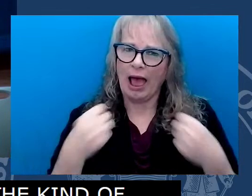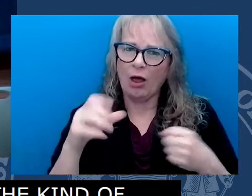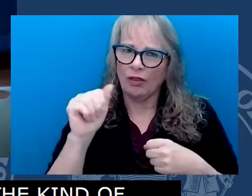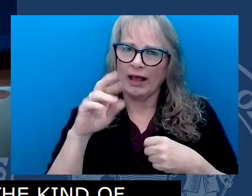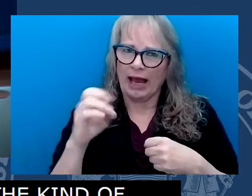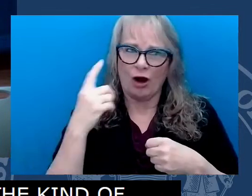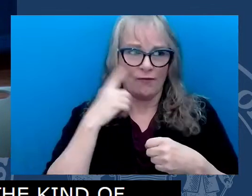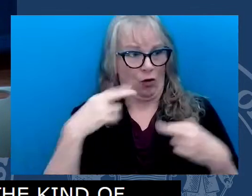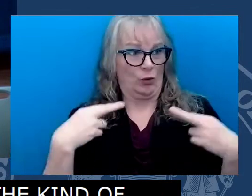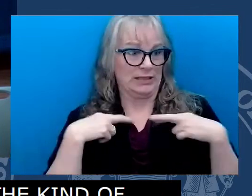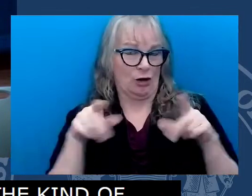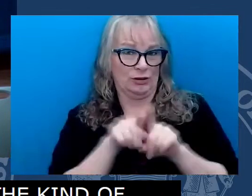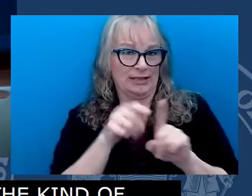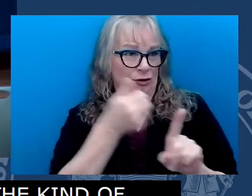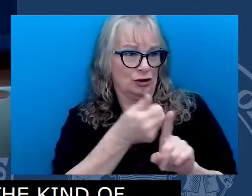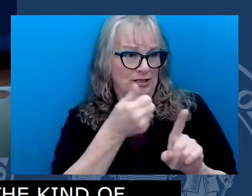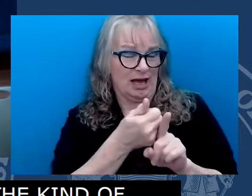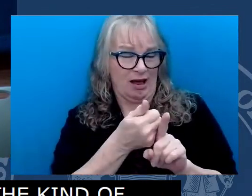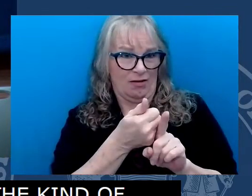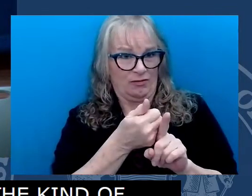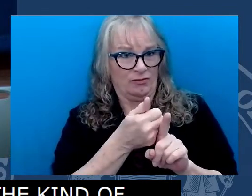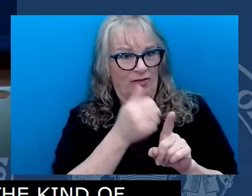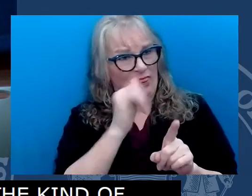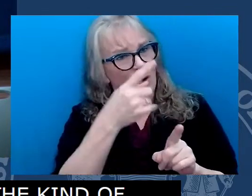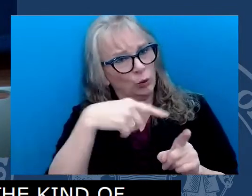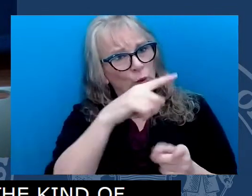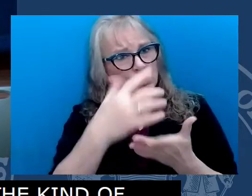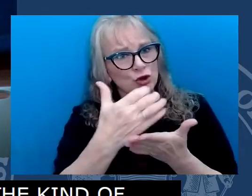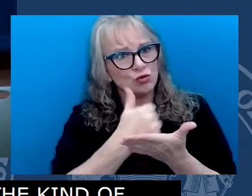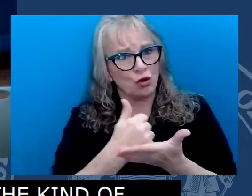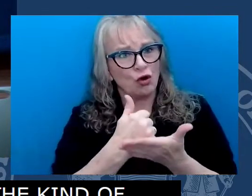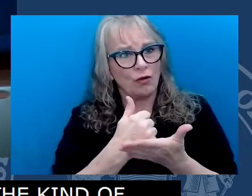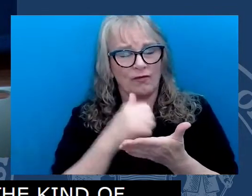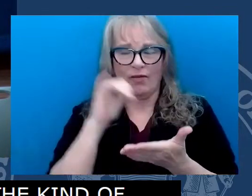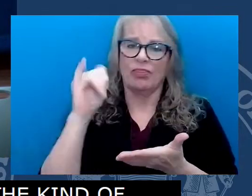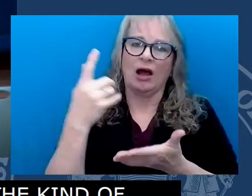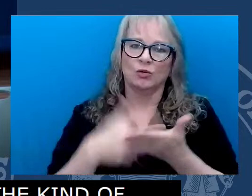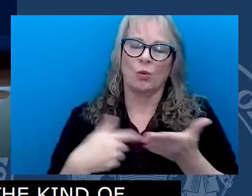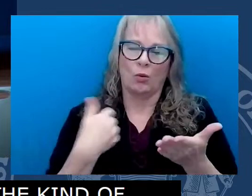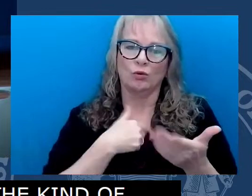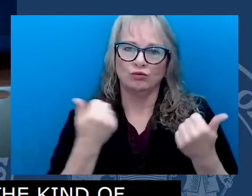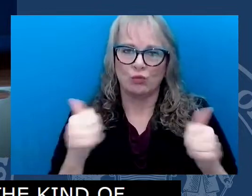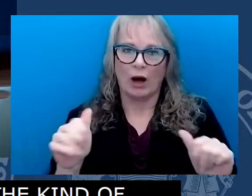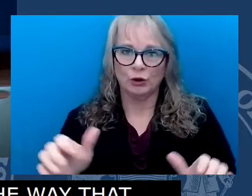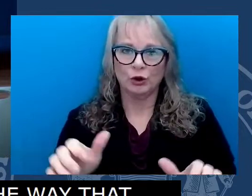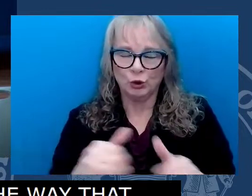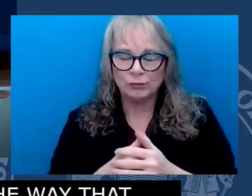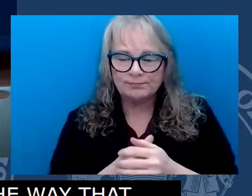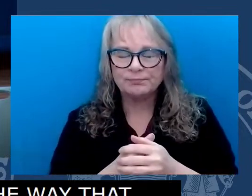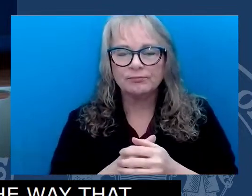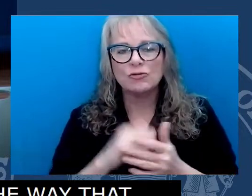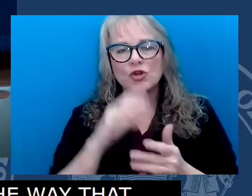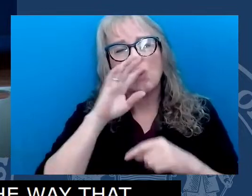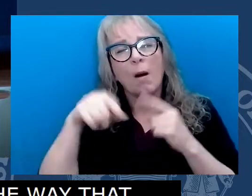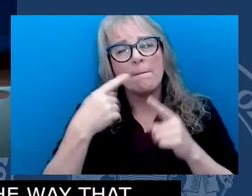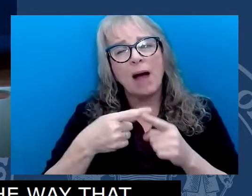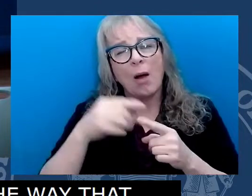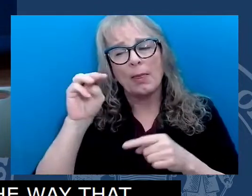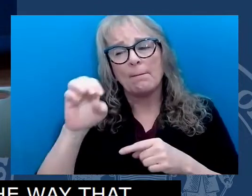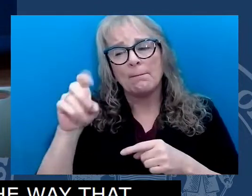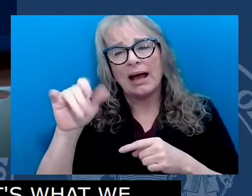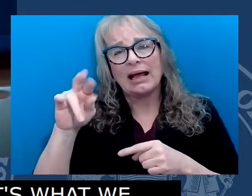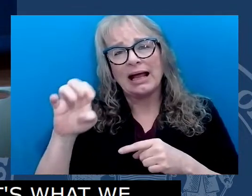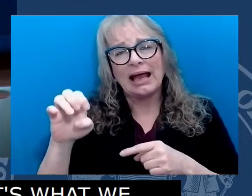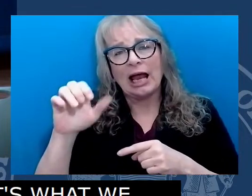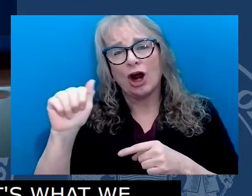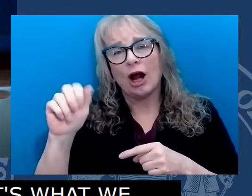just described you've served, deserve? And that's what we're trying to do. The idea with the Medicare Advantage program that